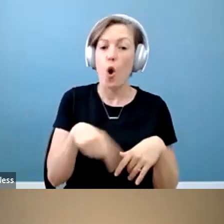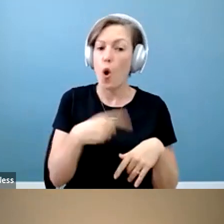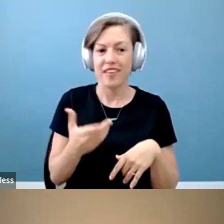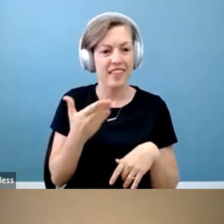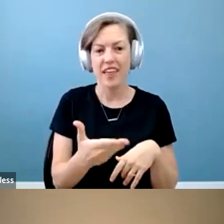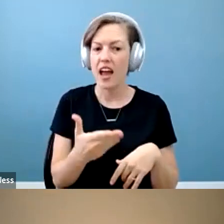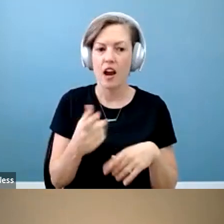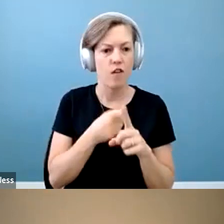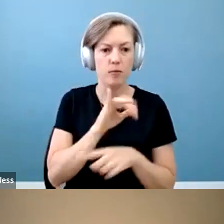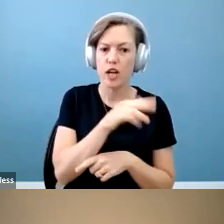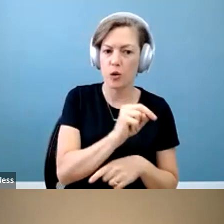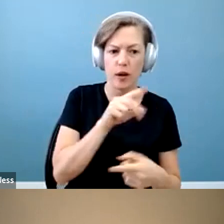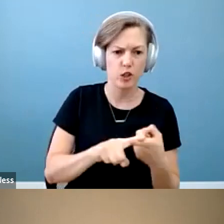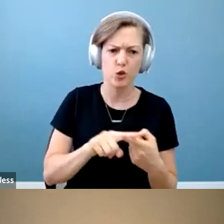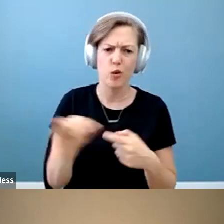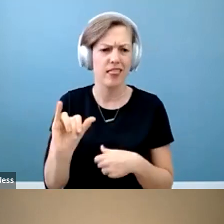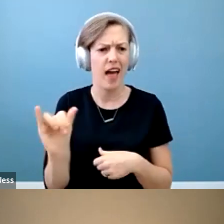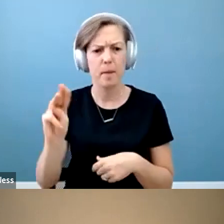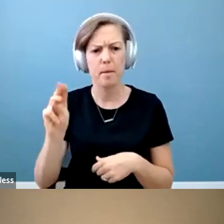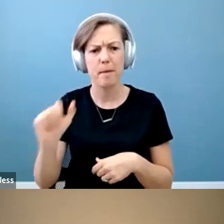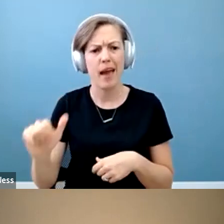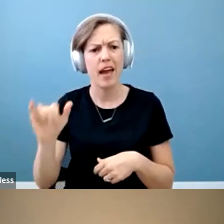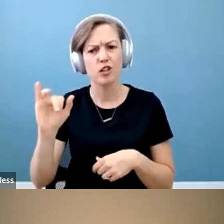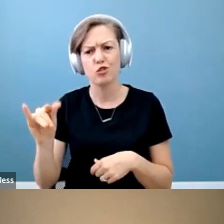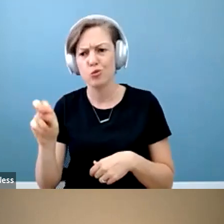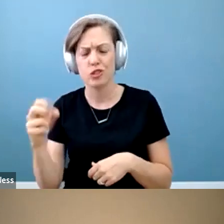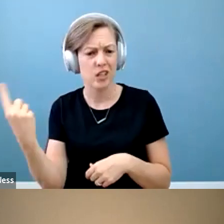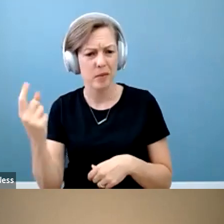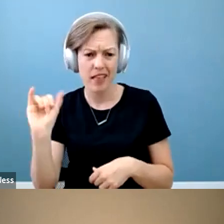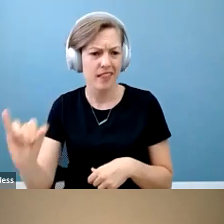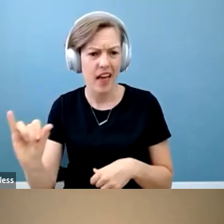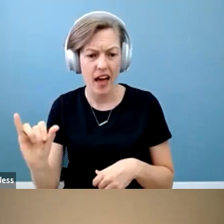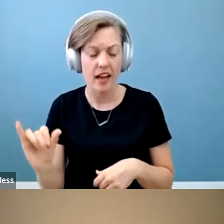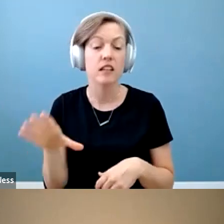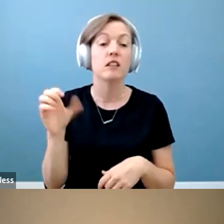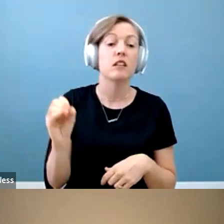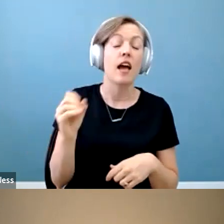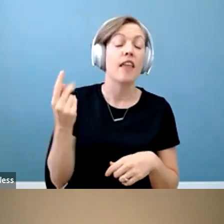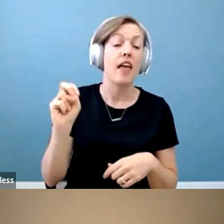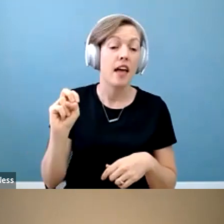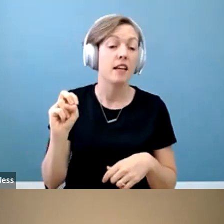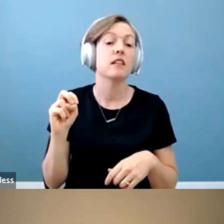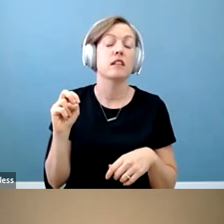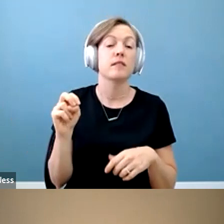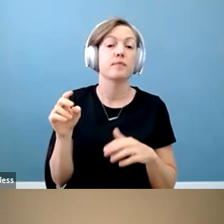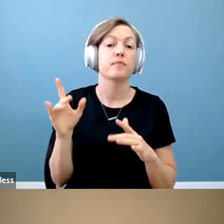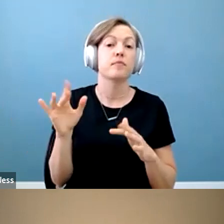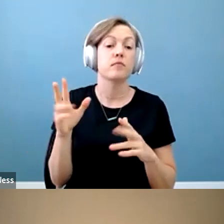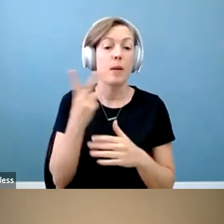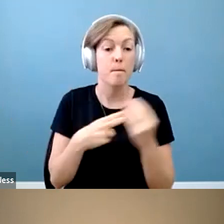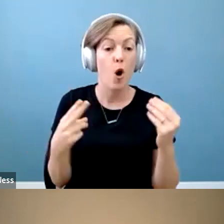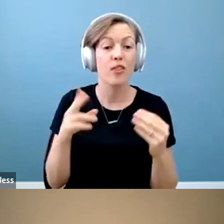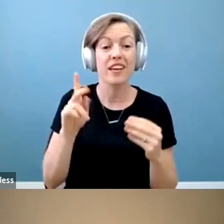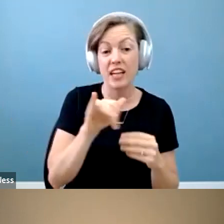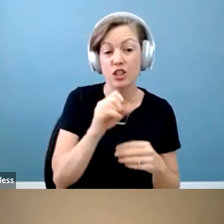from January to like May or June, something like that. And then both